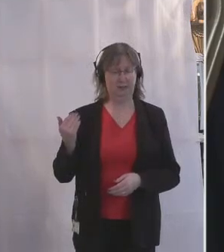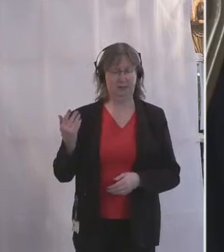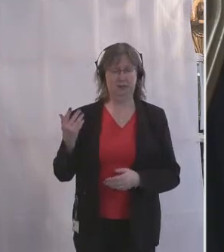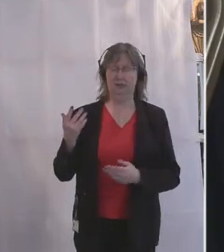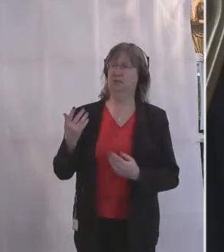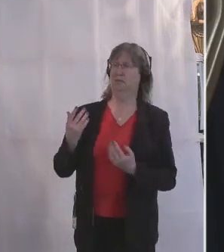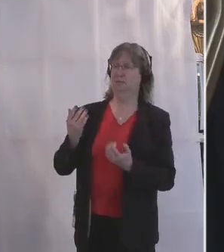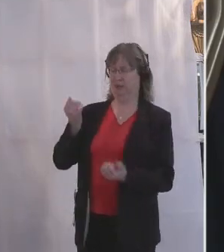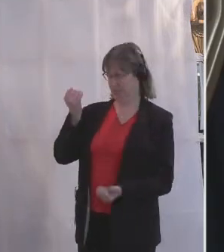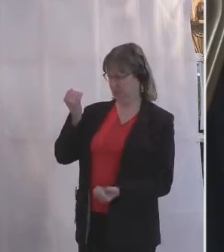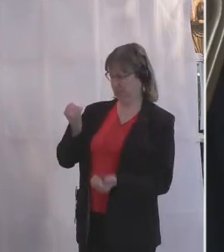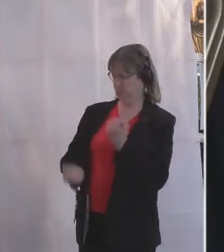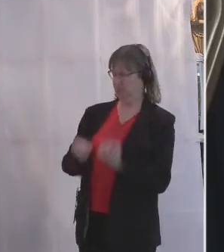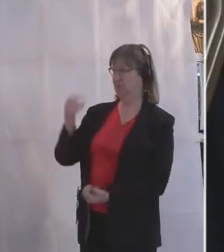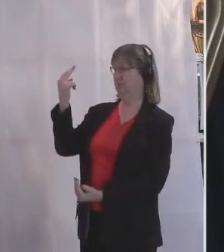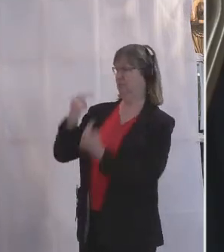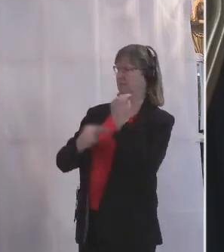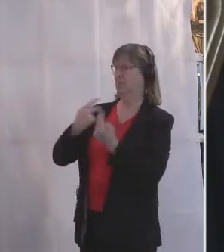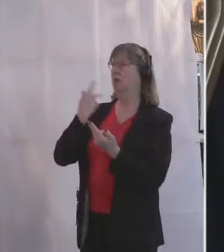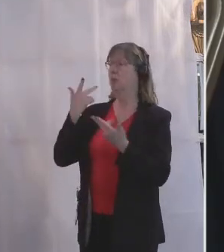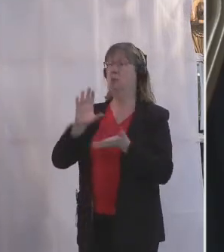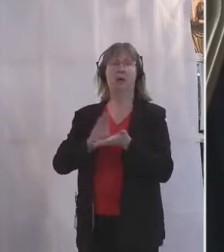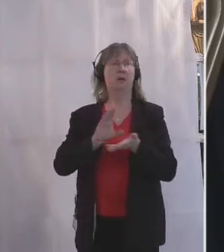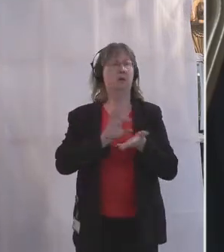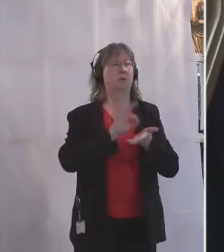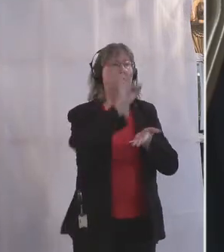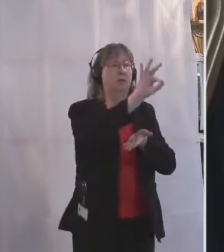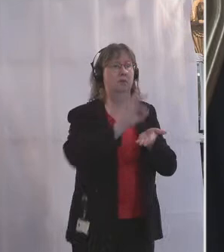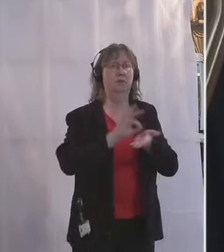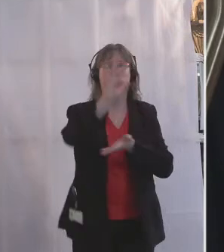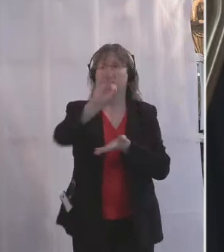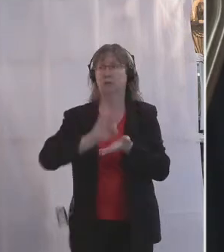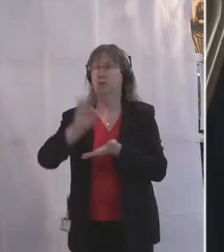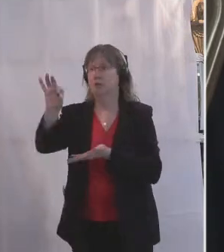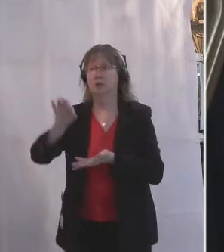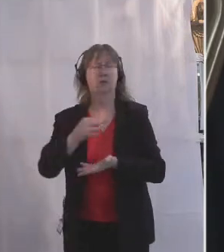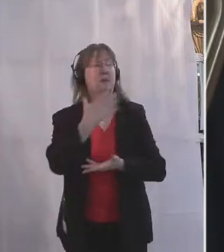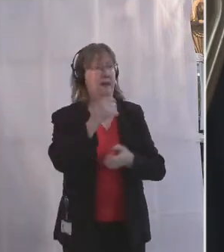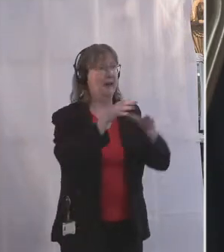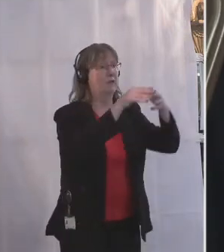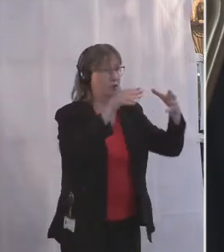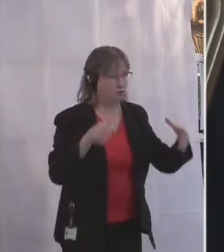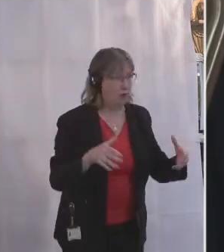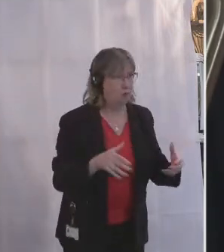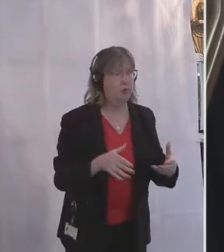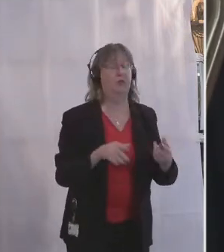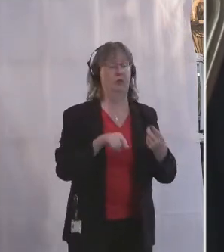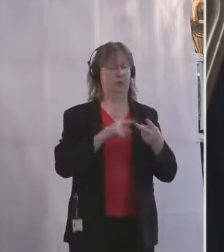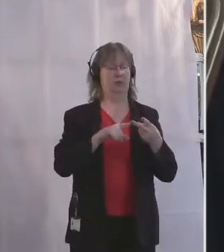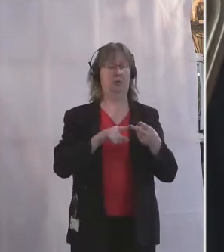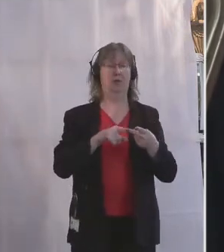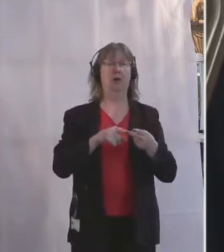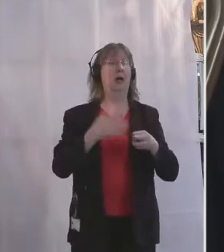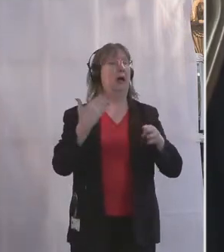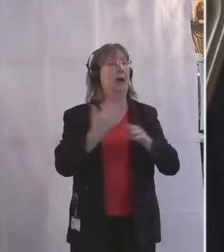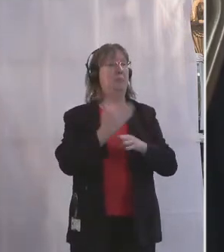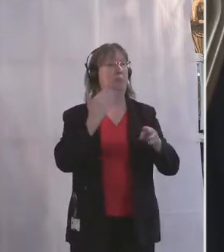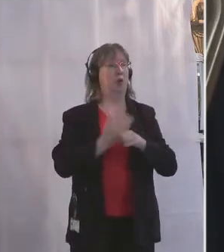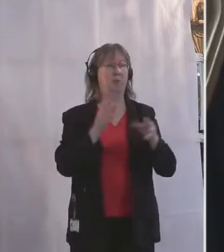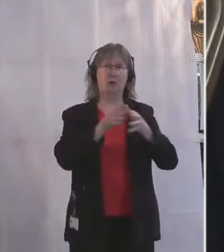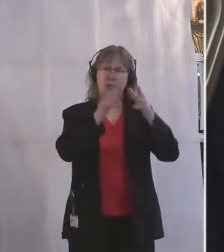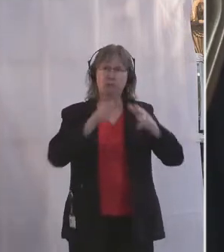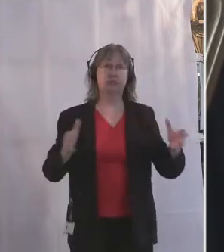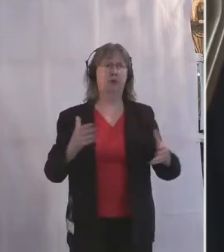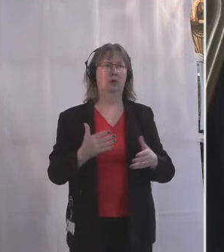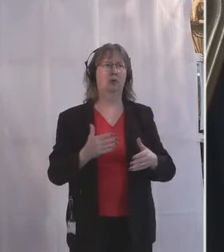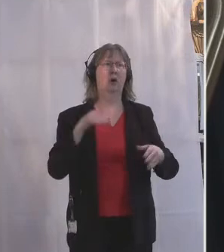evaluation that shows that the businesses that we invest in, the growth is there, that there's increased employment, up to 5,000